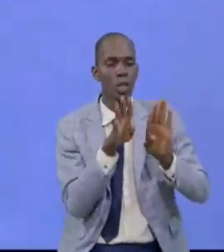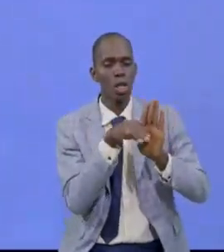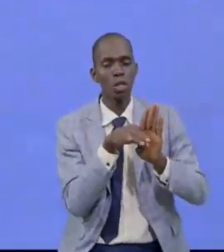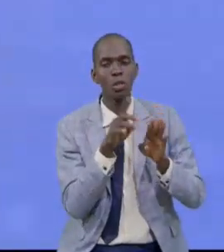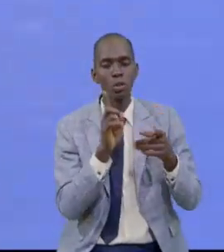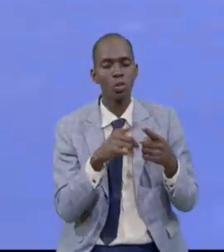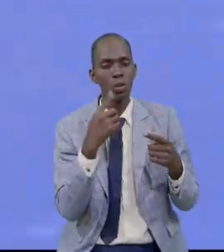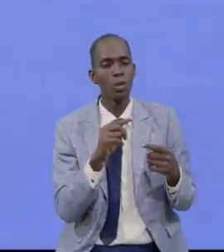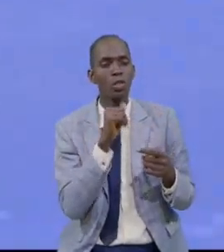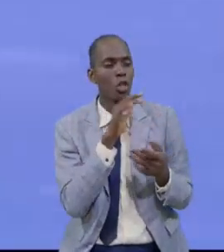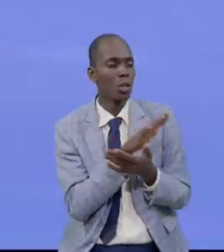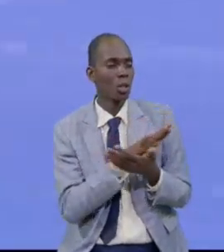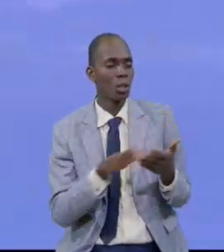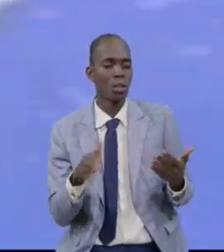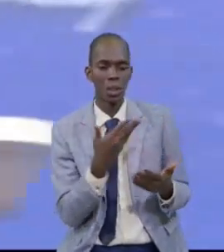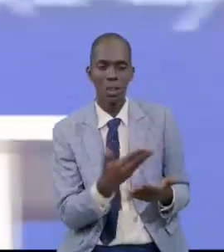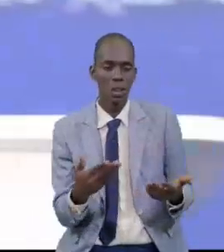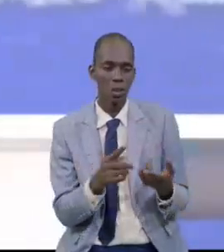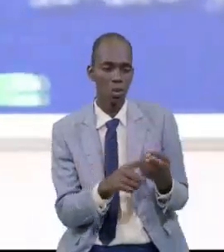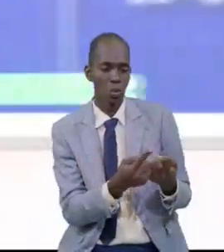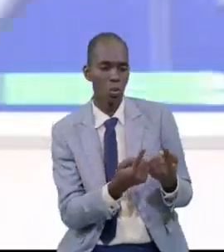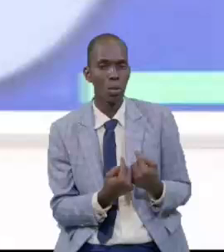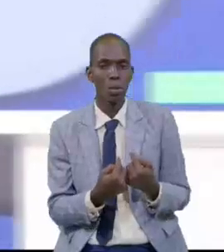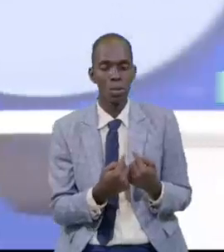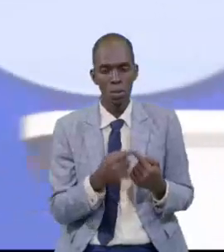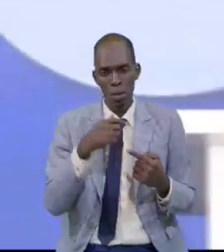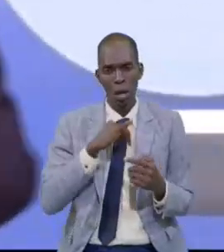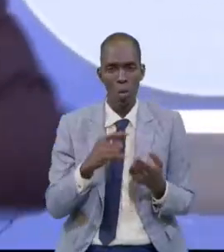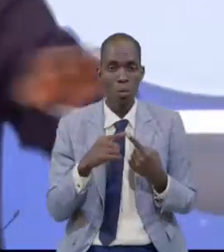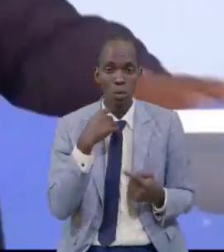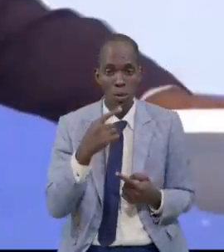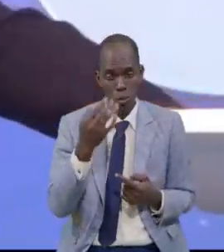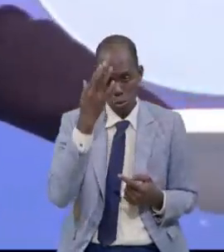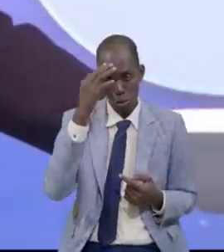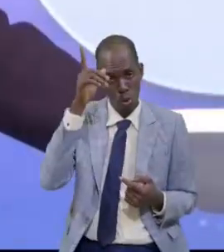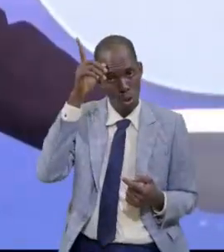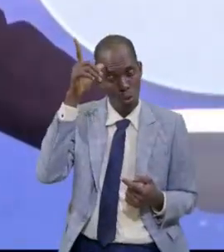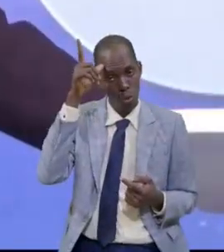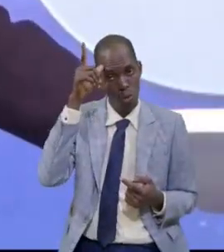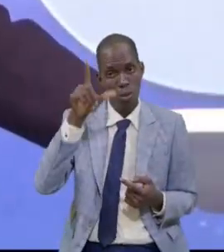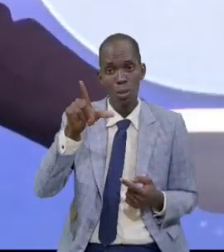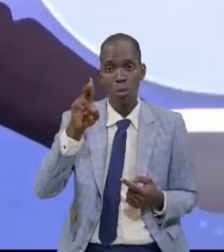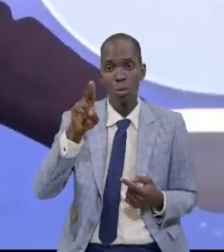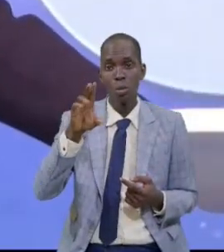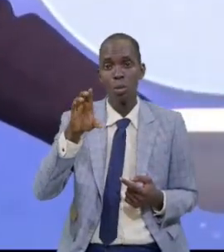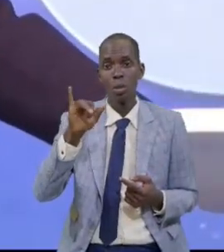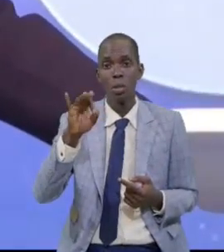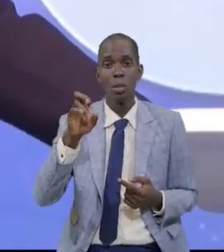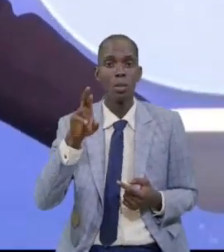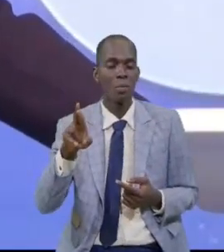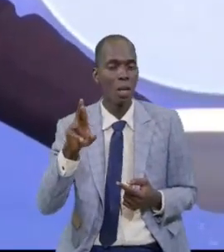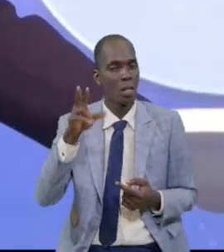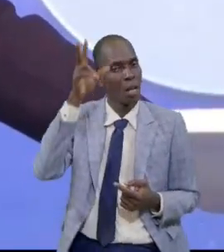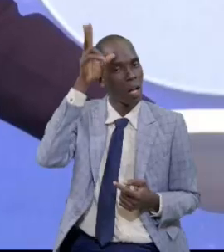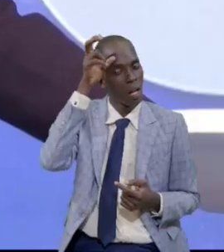tell you, Lucifer is uncircumcised. The devil is uncircumcised.